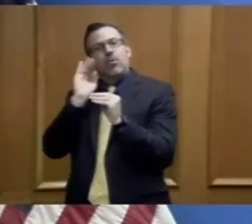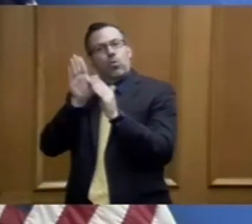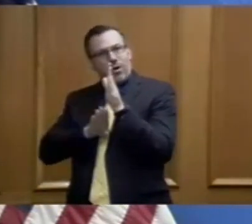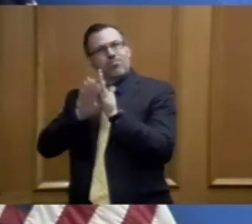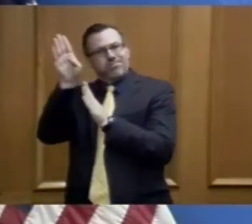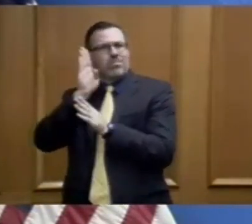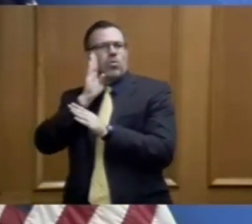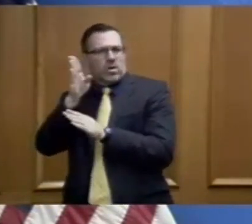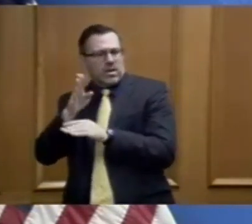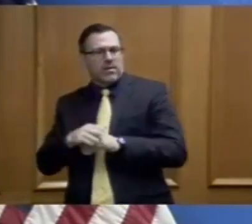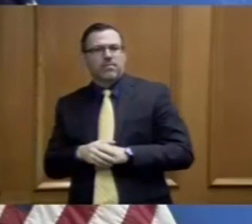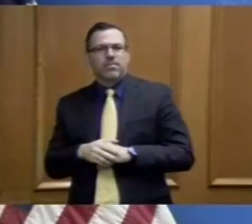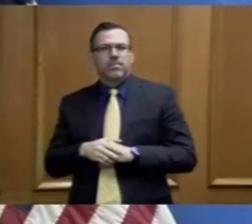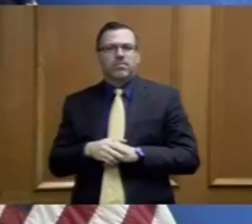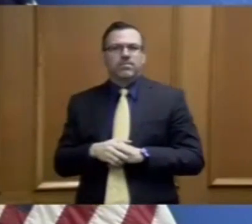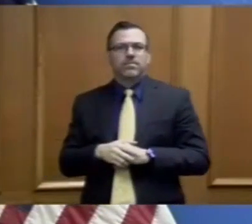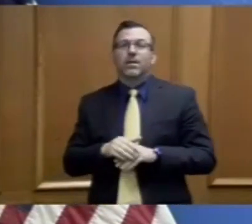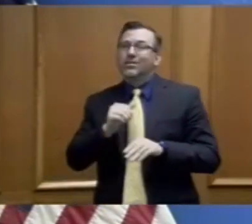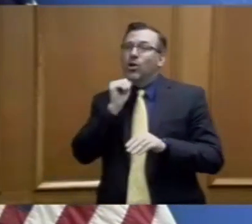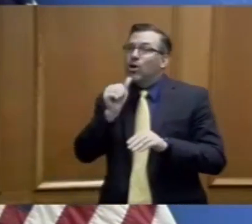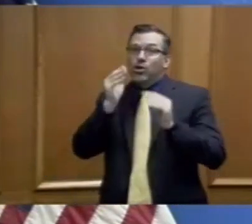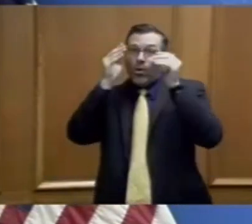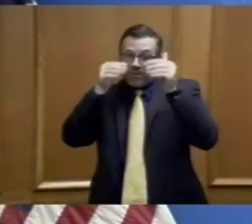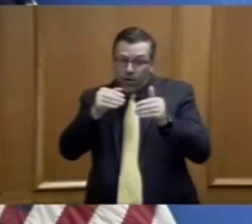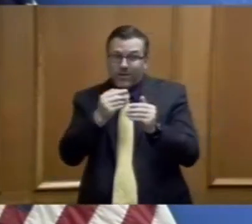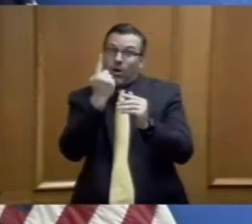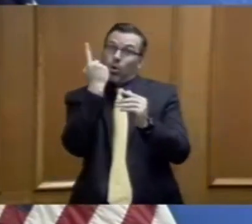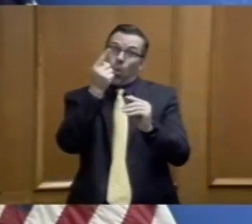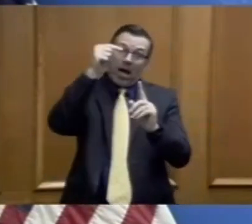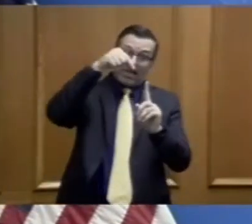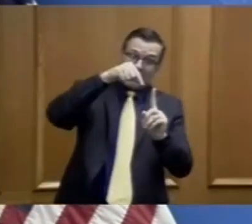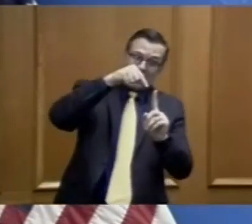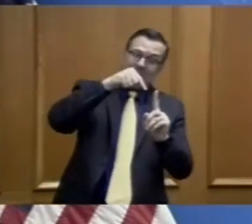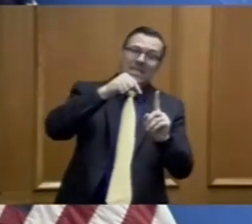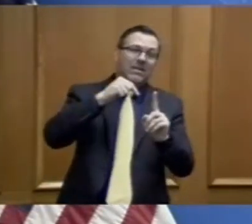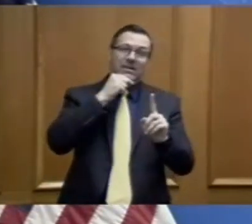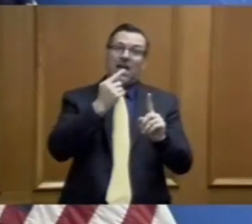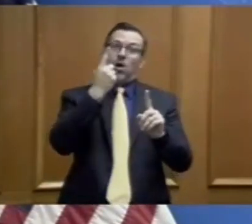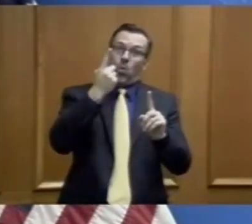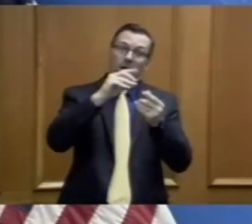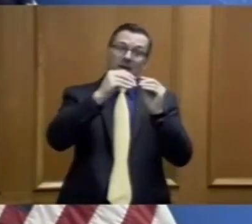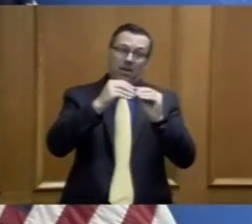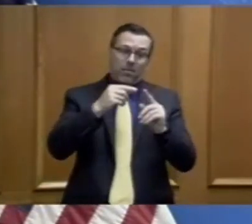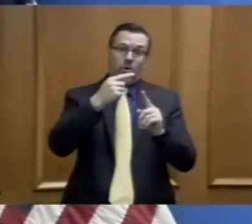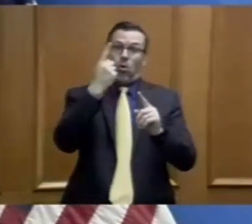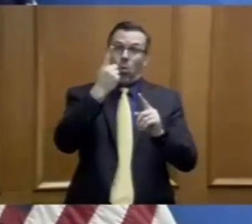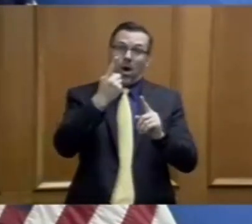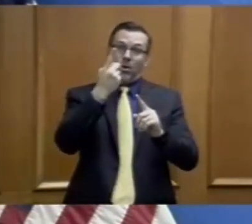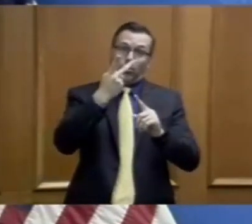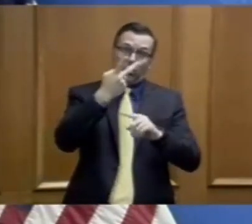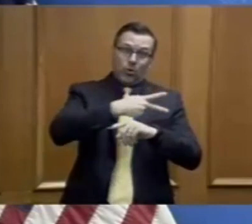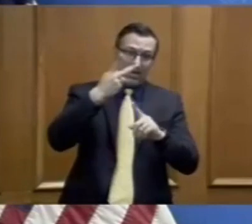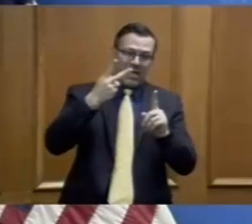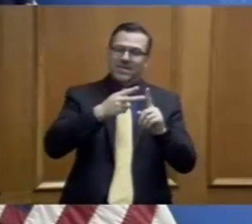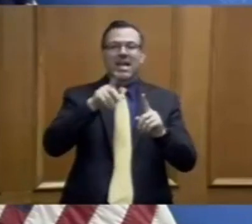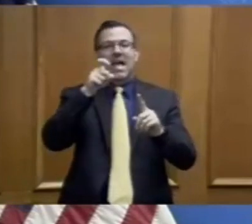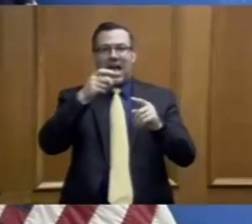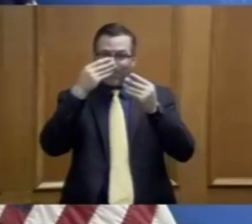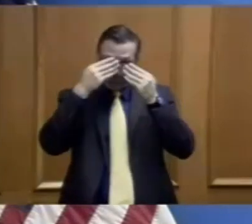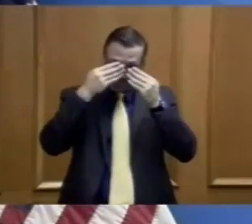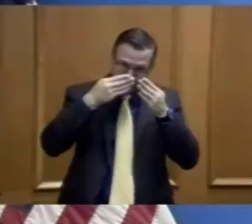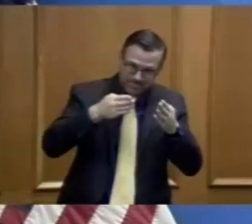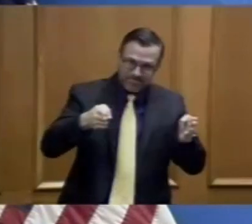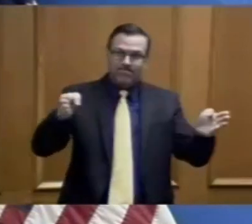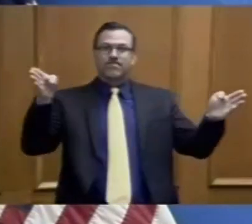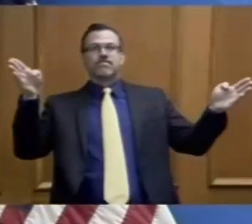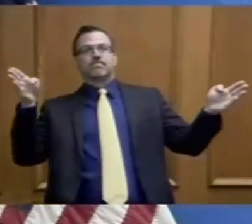importance of not focusing on just one metric and not focusing on just one day. That's why we look at multiple metrics